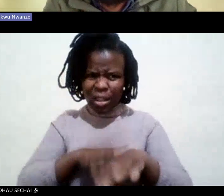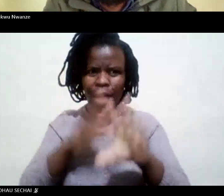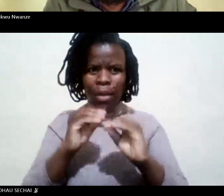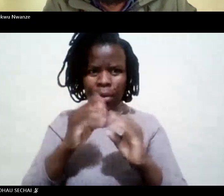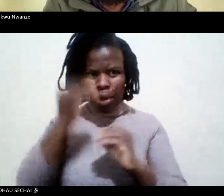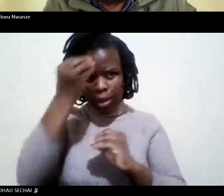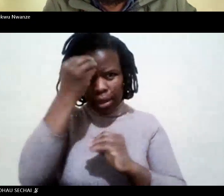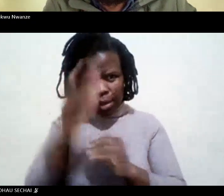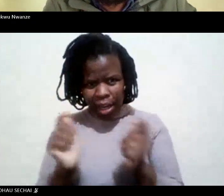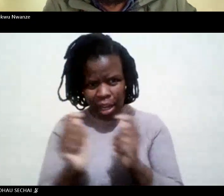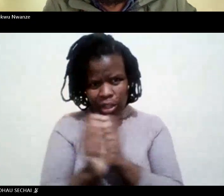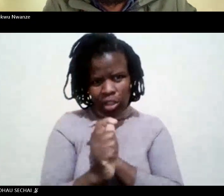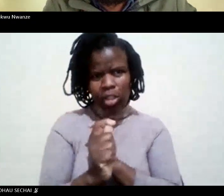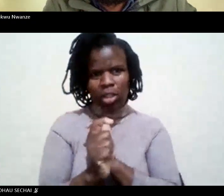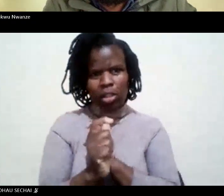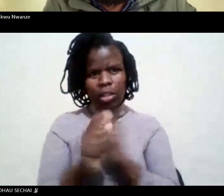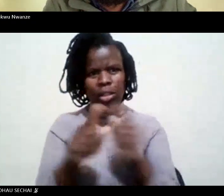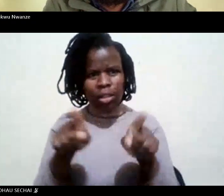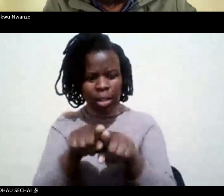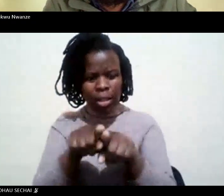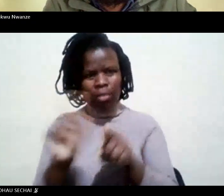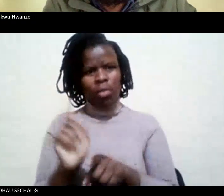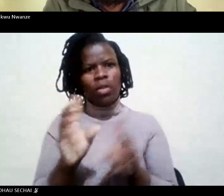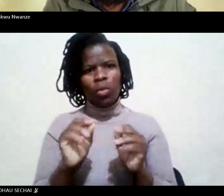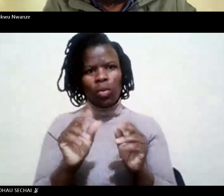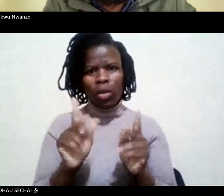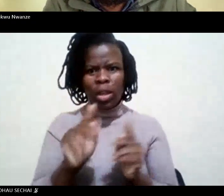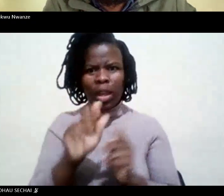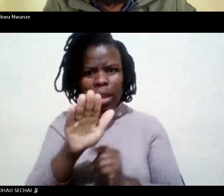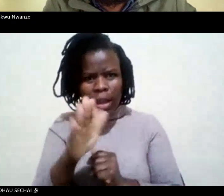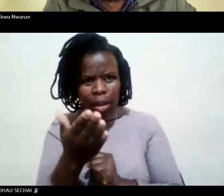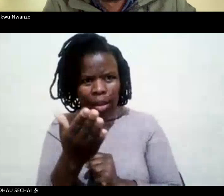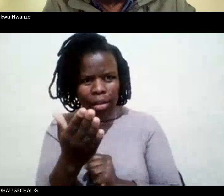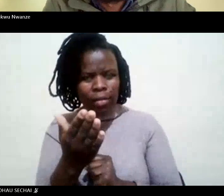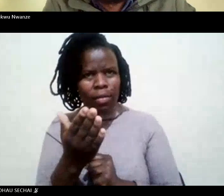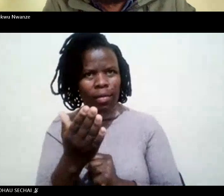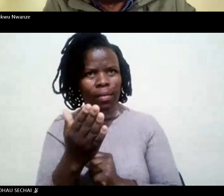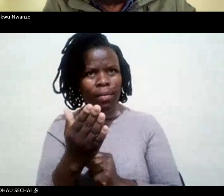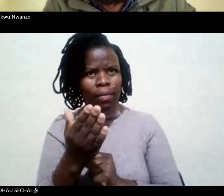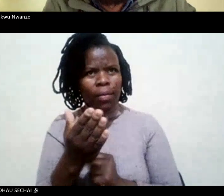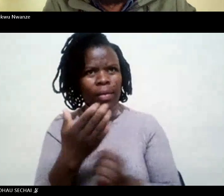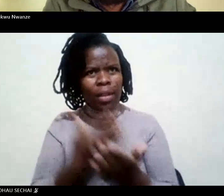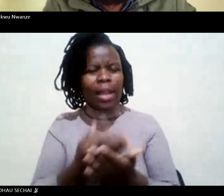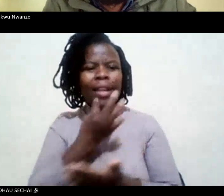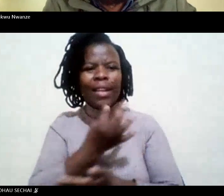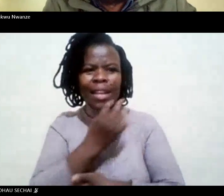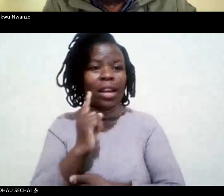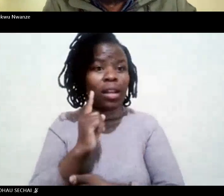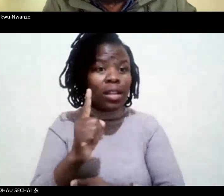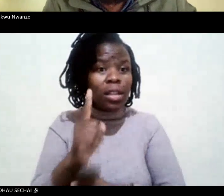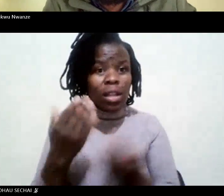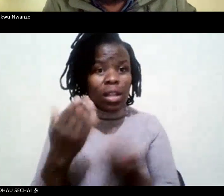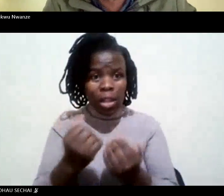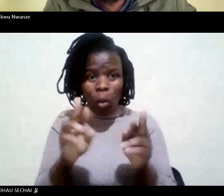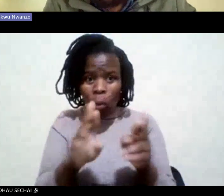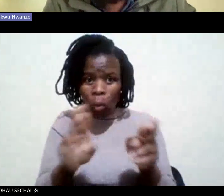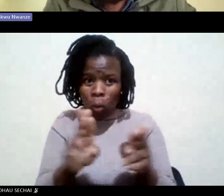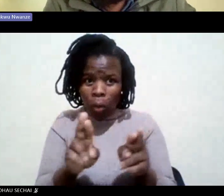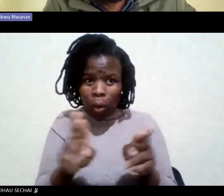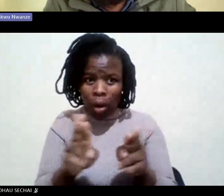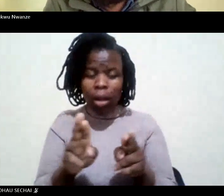whether I would say teachers for now, are they ready to grasp